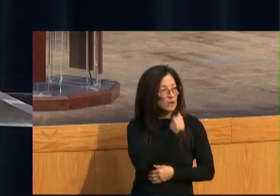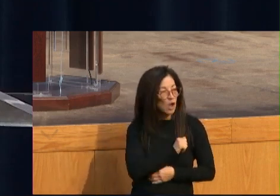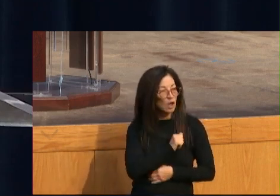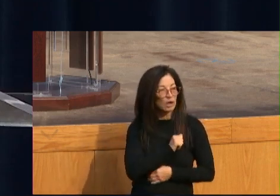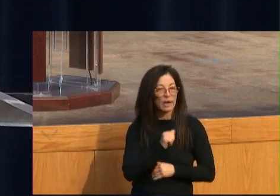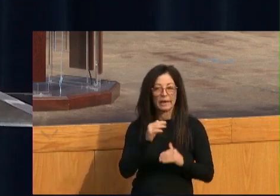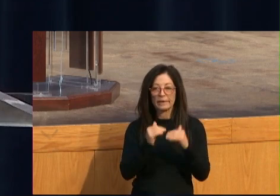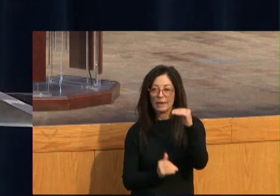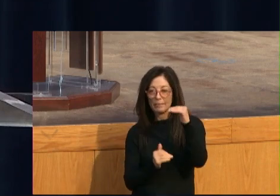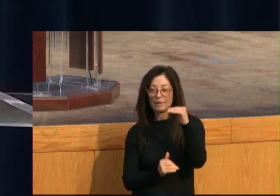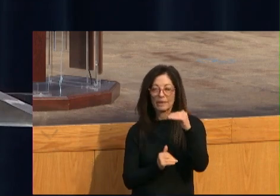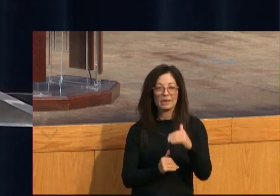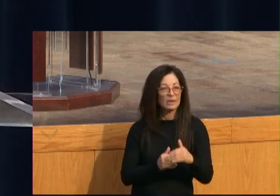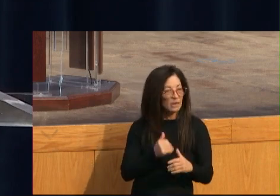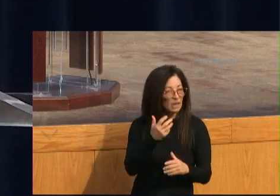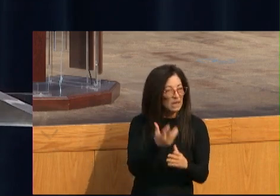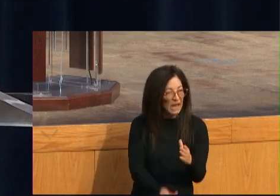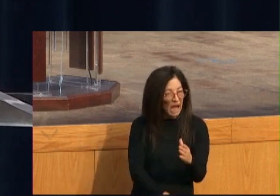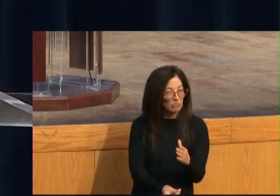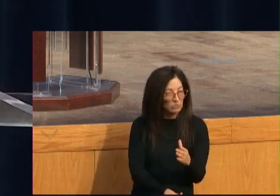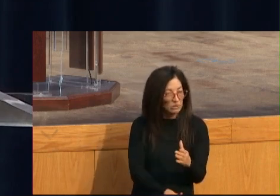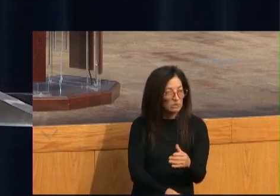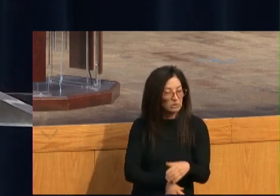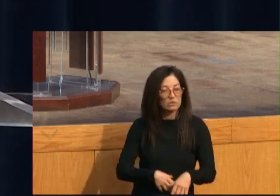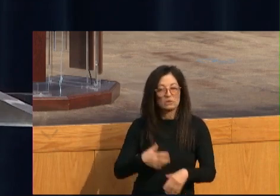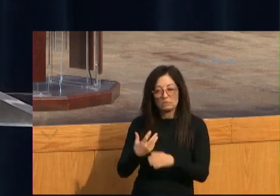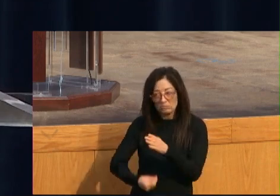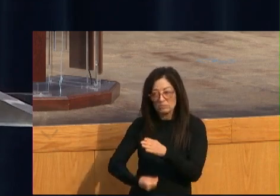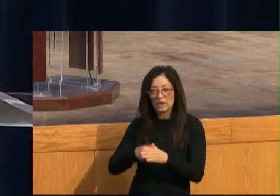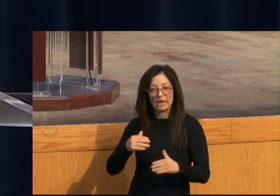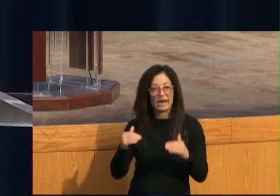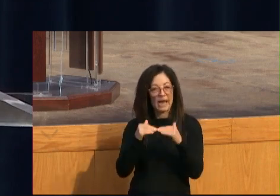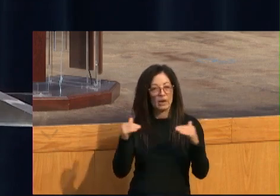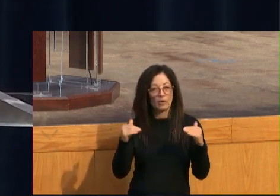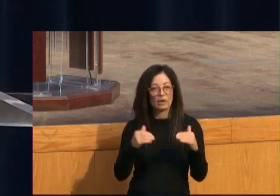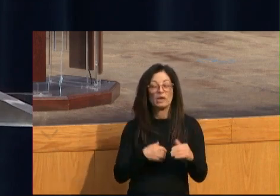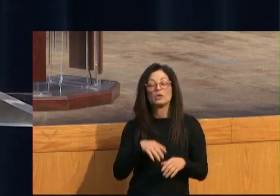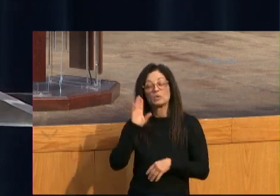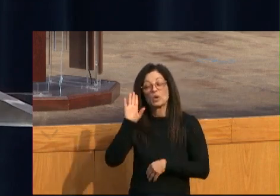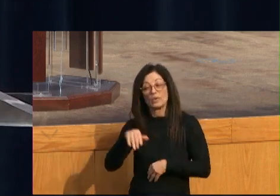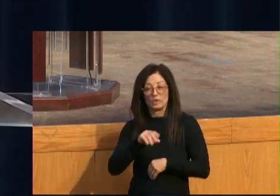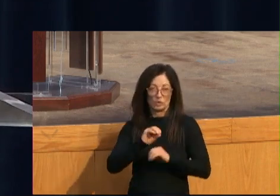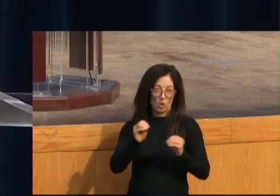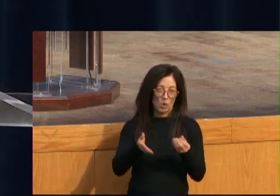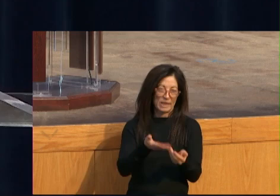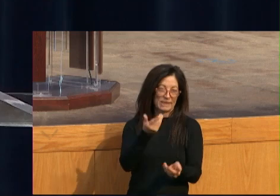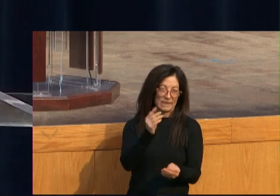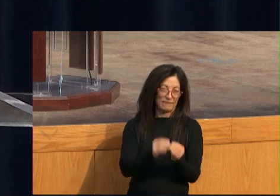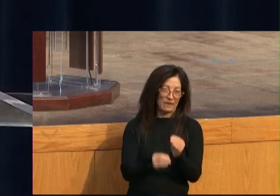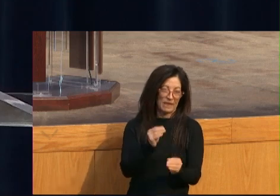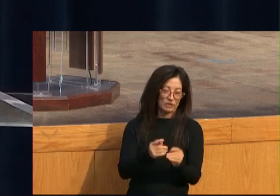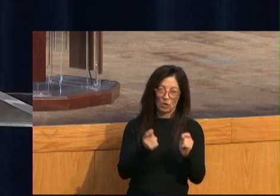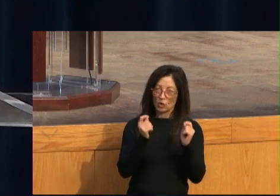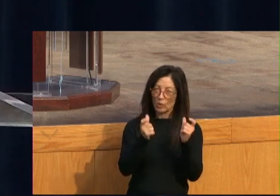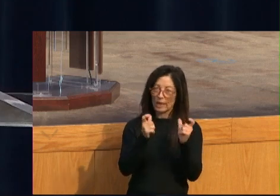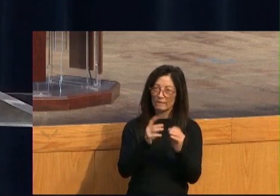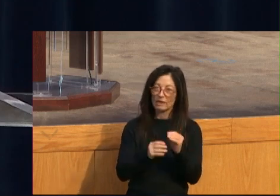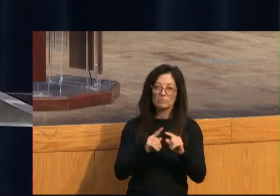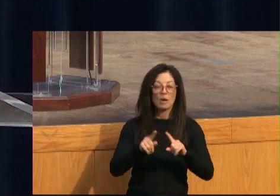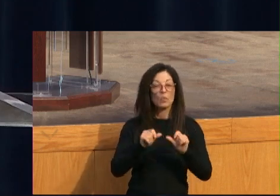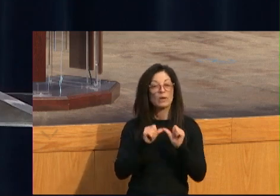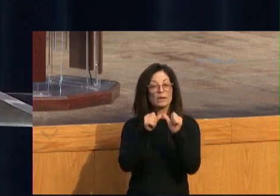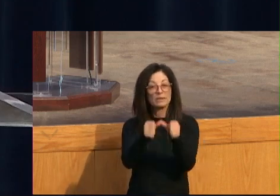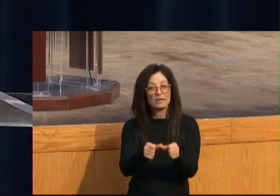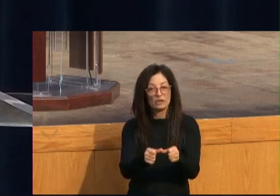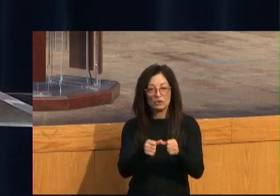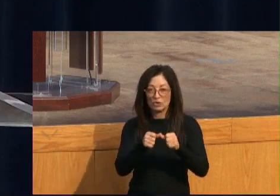equity gaps to exist. So like most of the work we do, we know there's no easy fix or quick fix, but we continue to stand up for